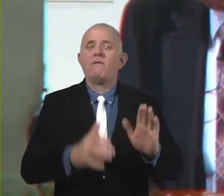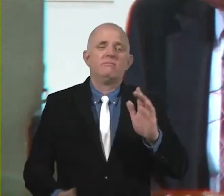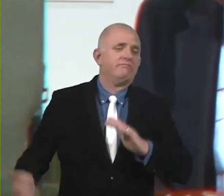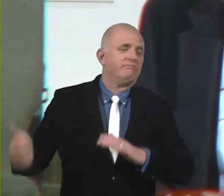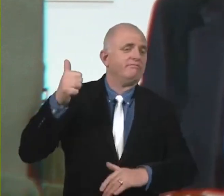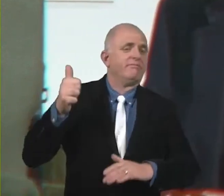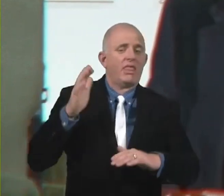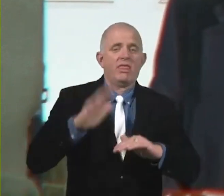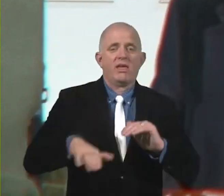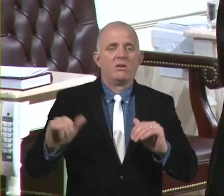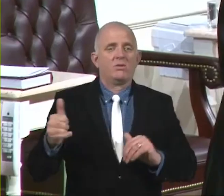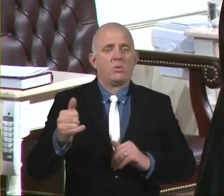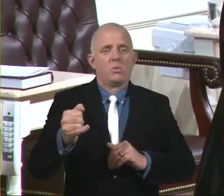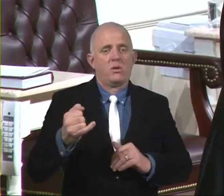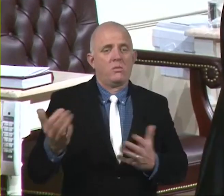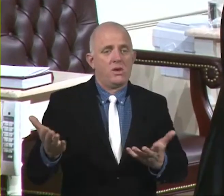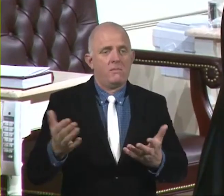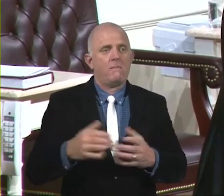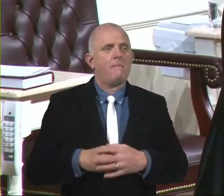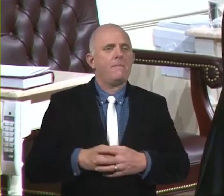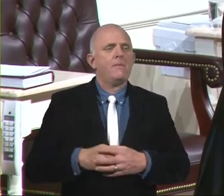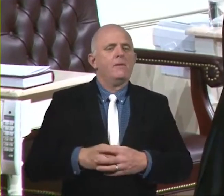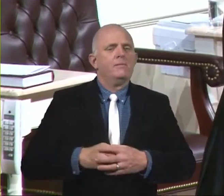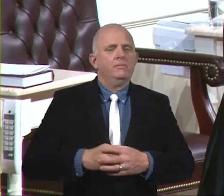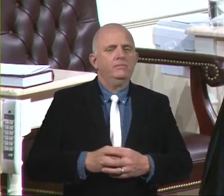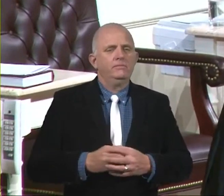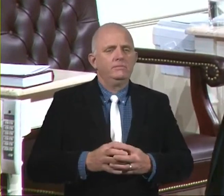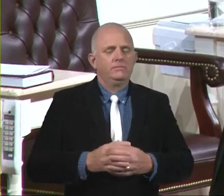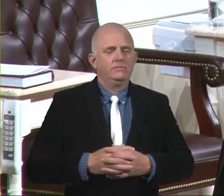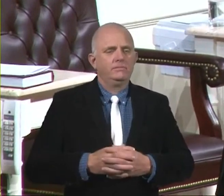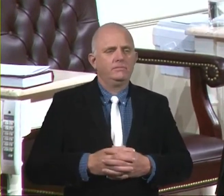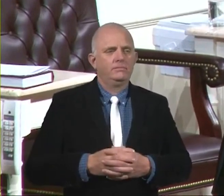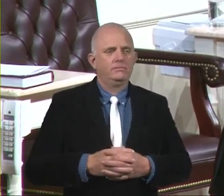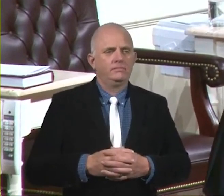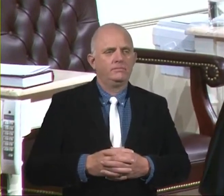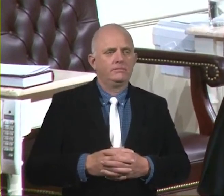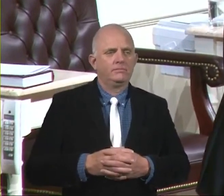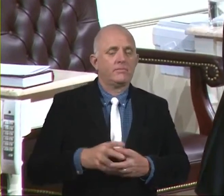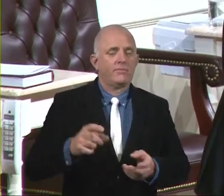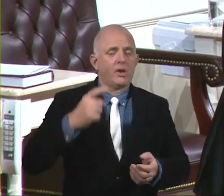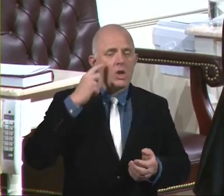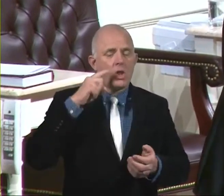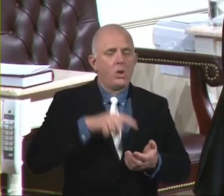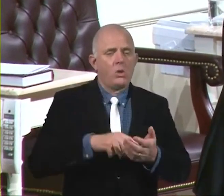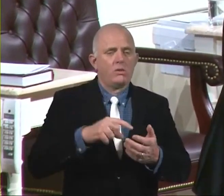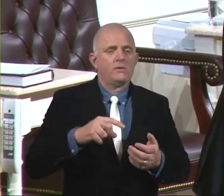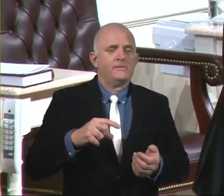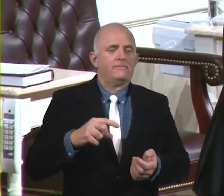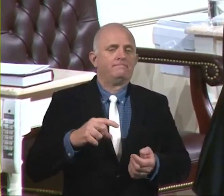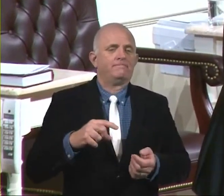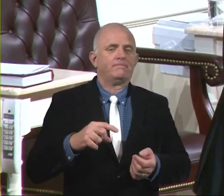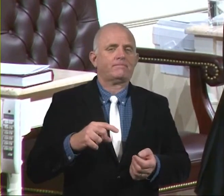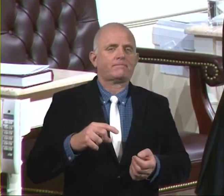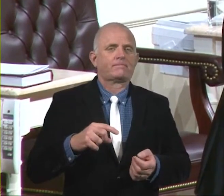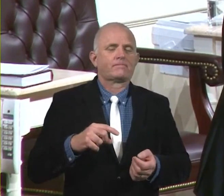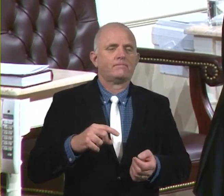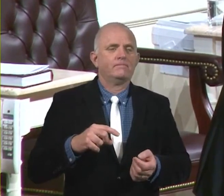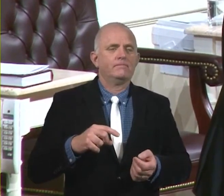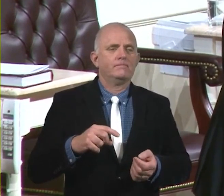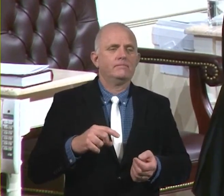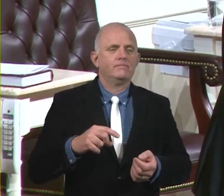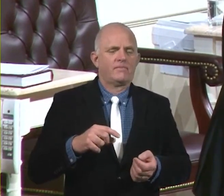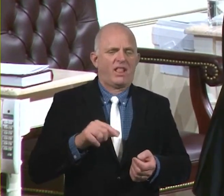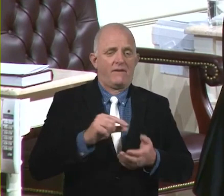Jonah here." And then notice, if you would please, in the next